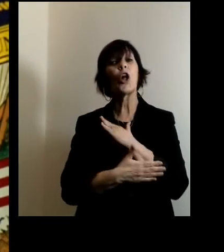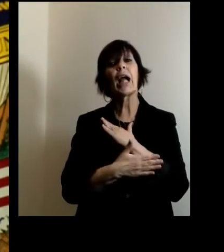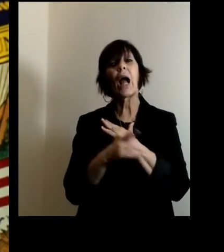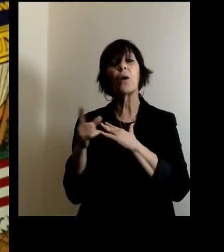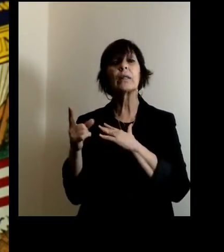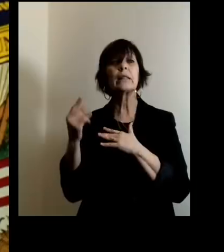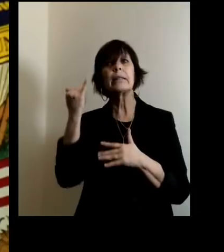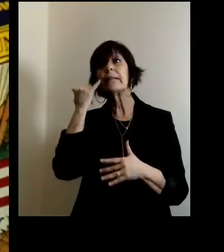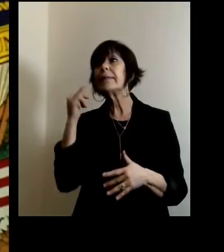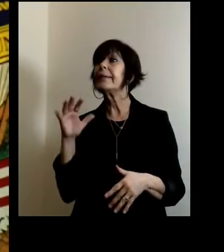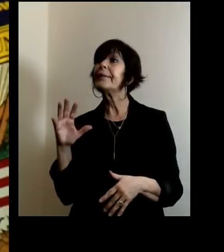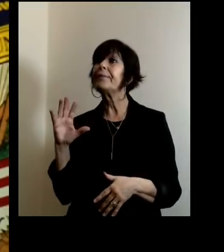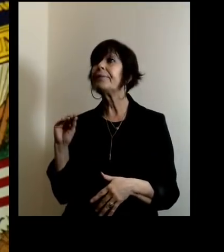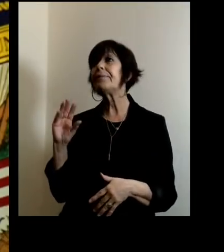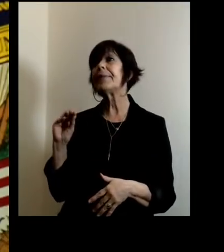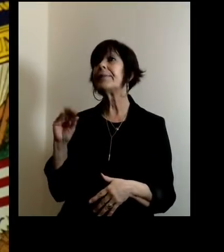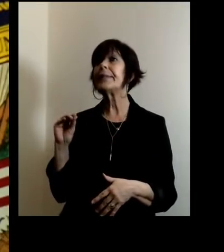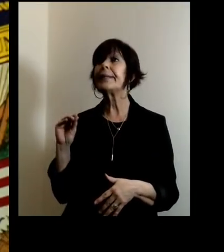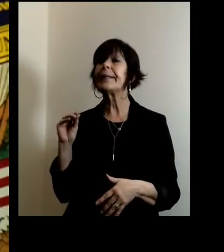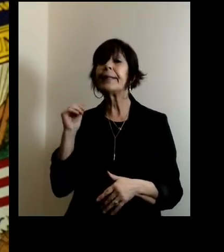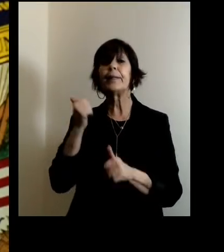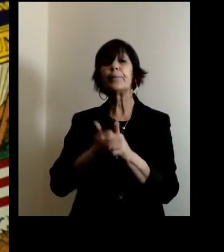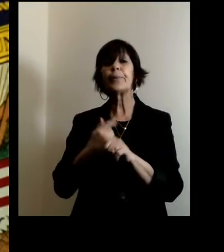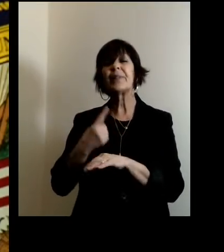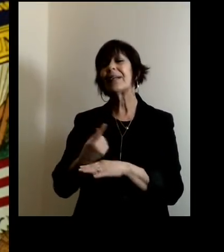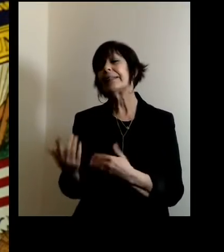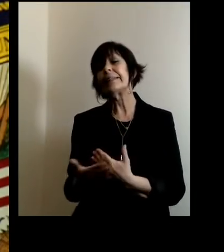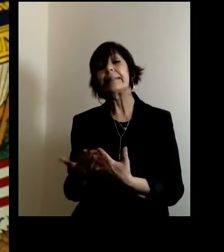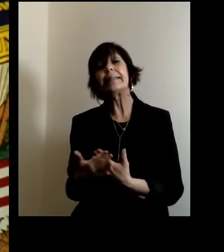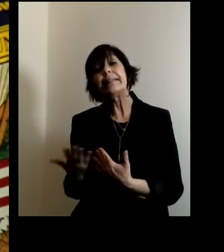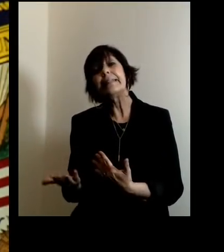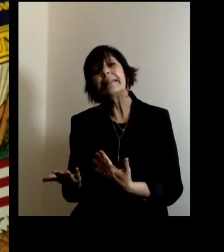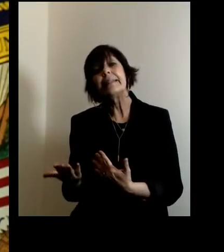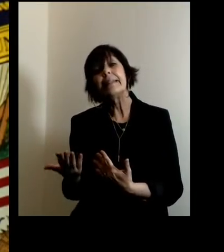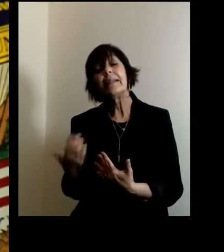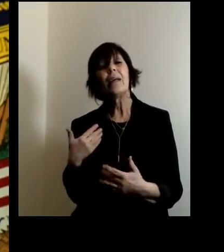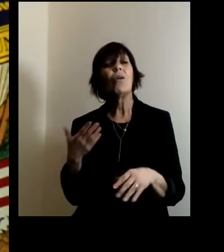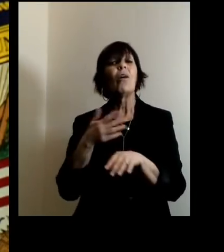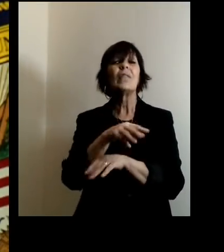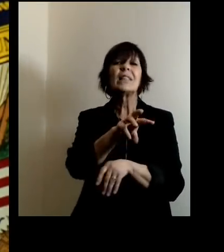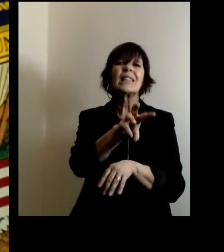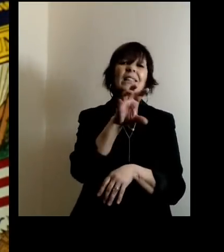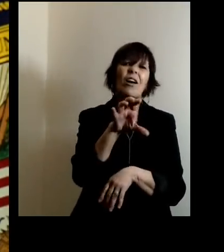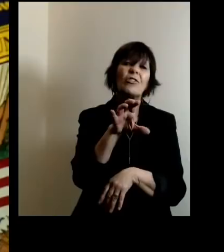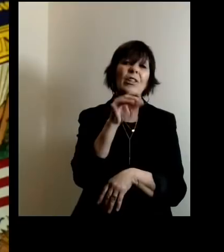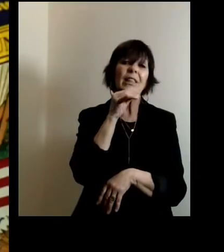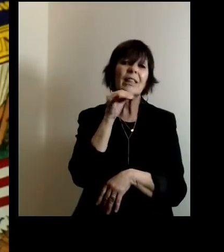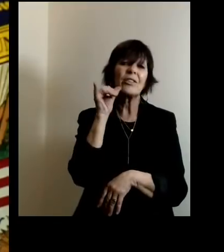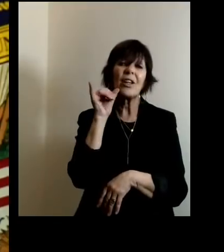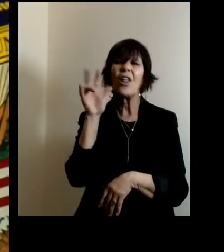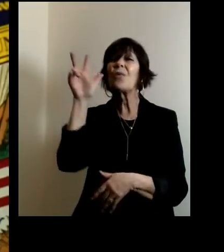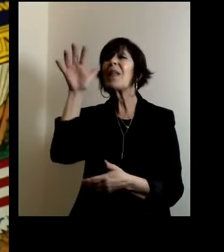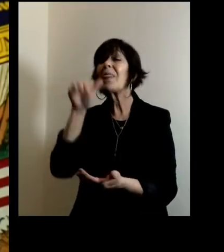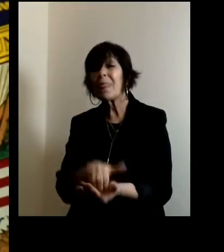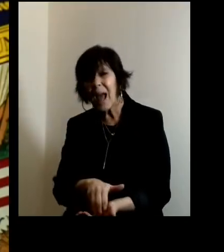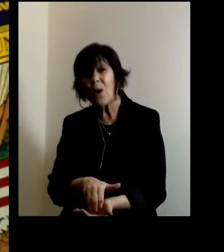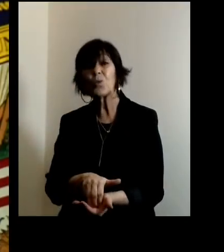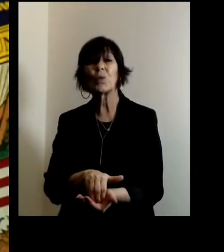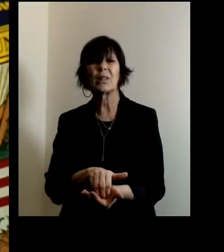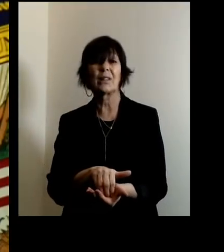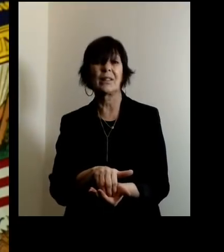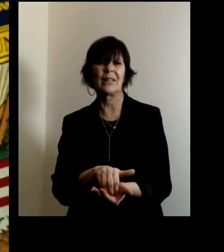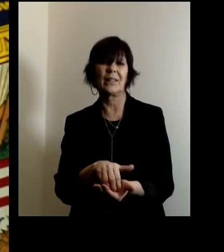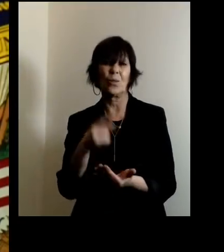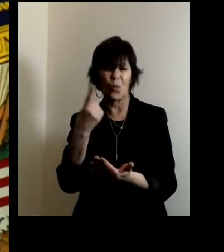50 cases a day, it's a lot easier for them. We had over 600 cases yesterday. We've had 3,000 plus cases